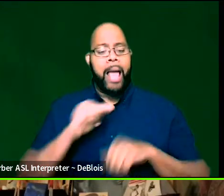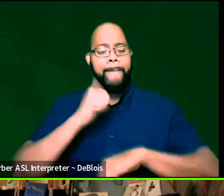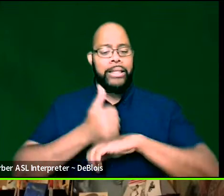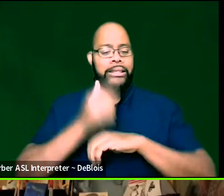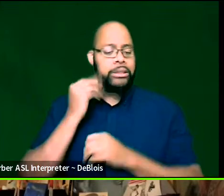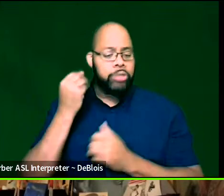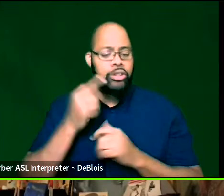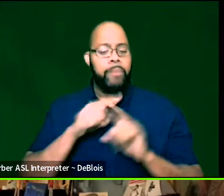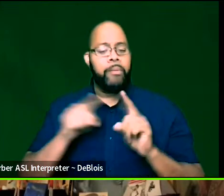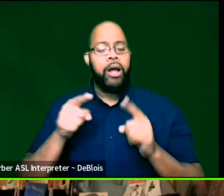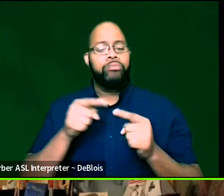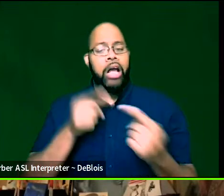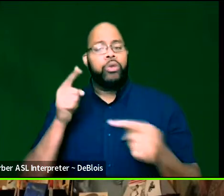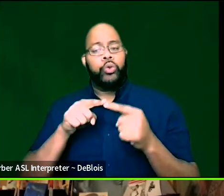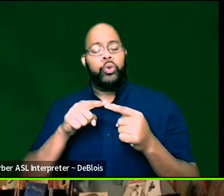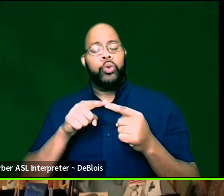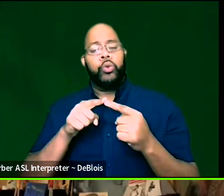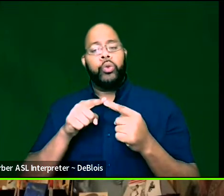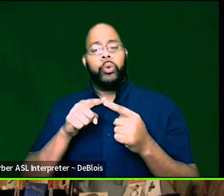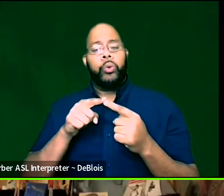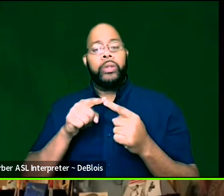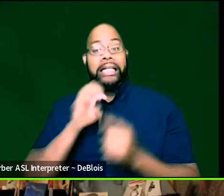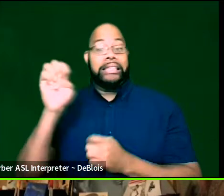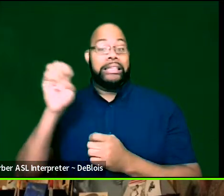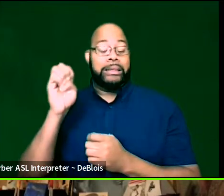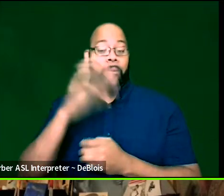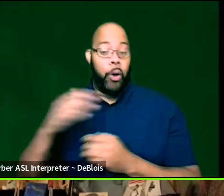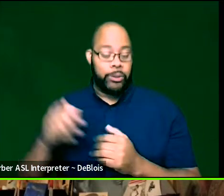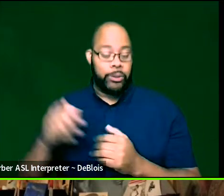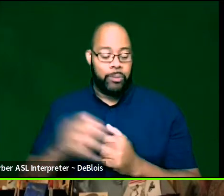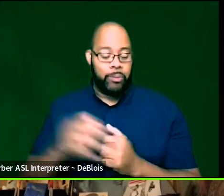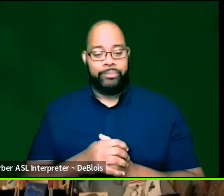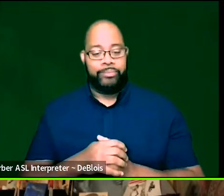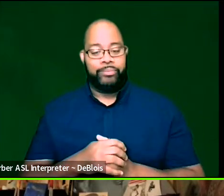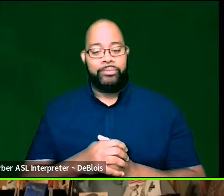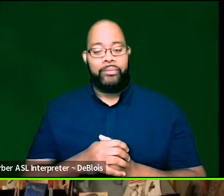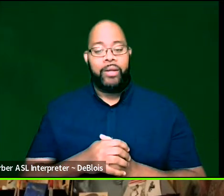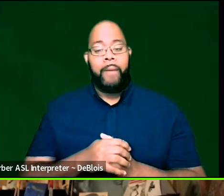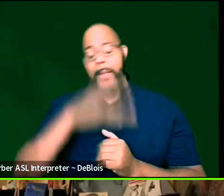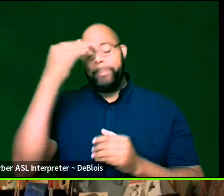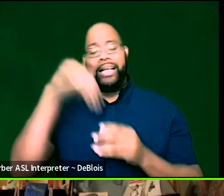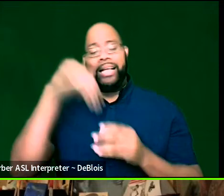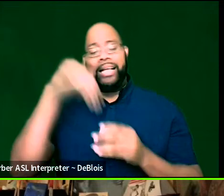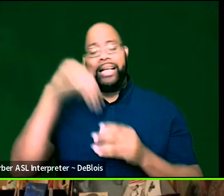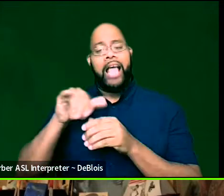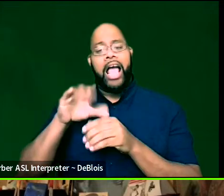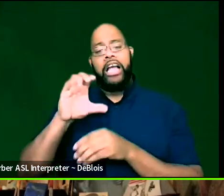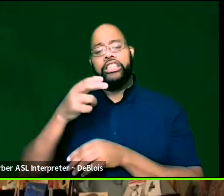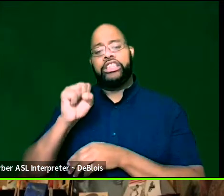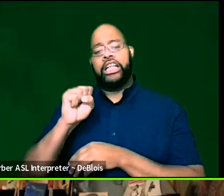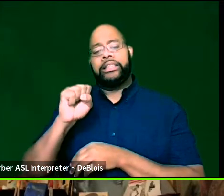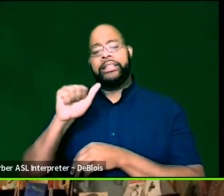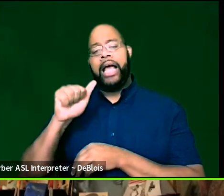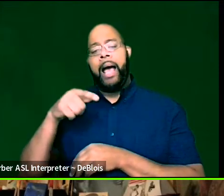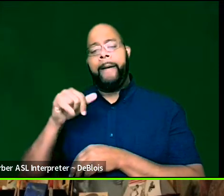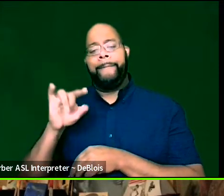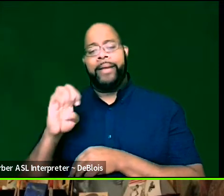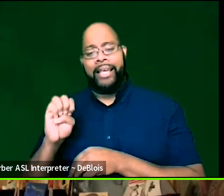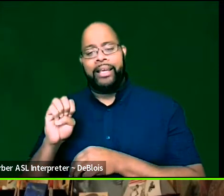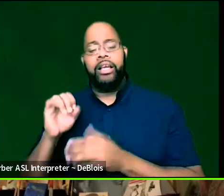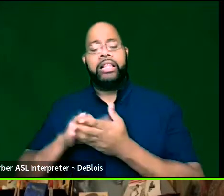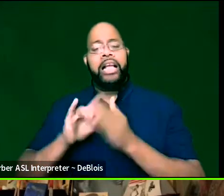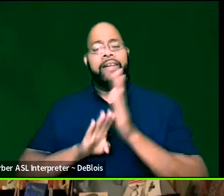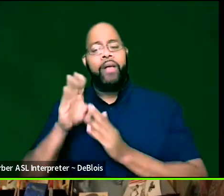great contrast to the grit and grime of East Baltimore. With the Blacks of the Chesapeake, it's through those experiences that I